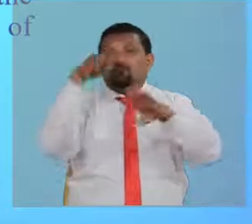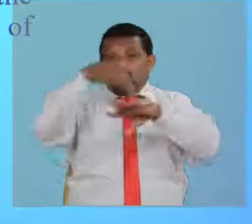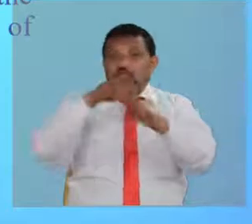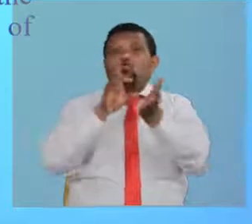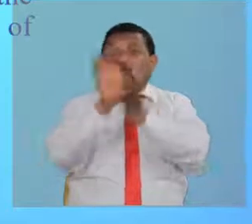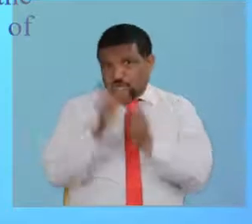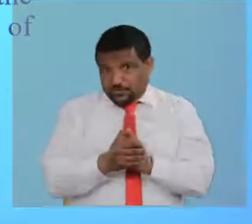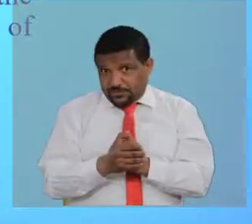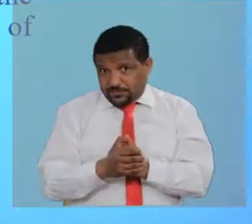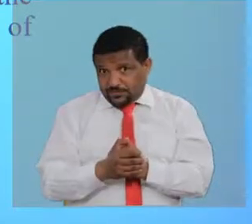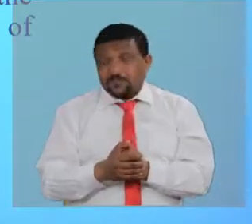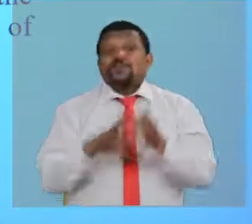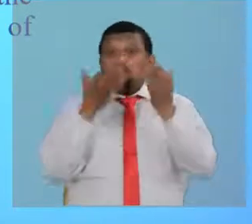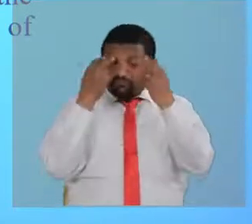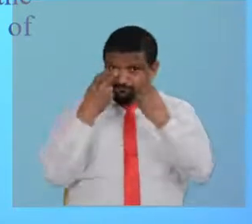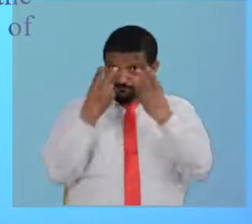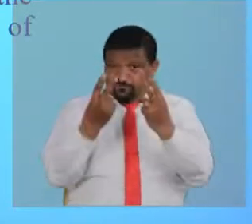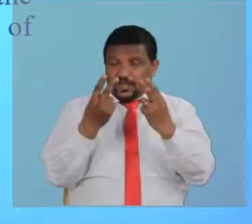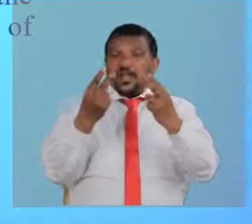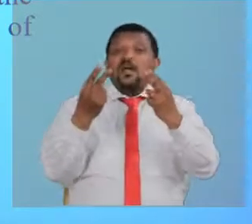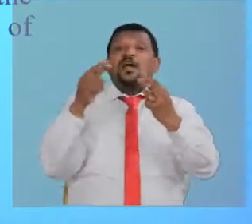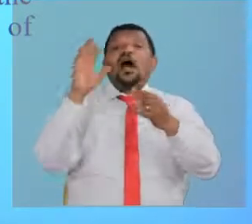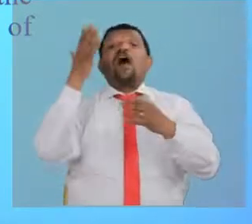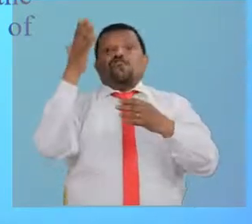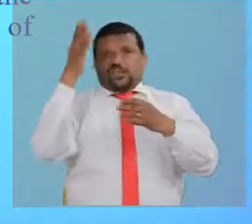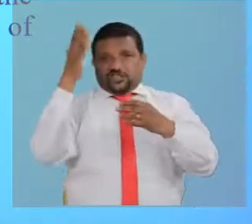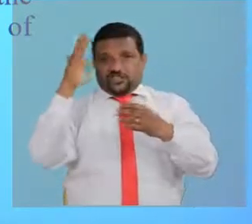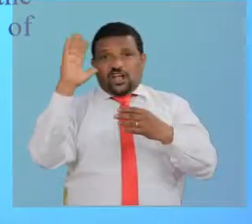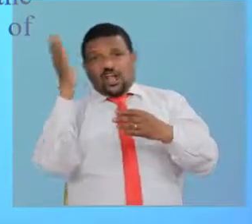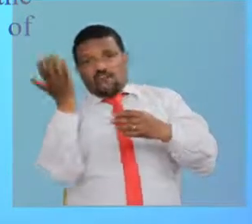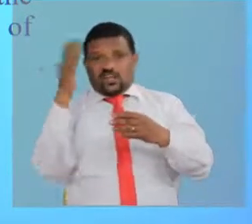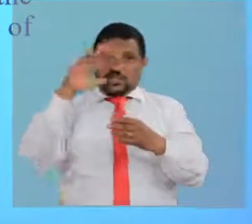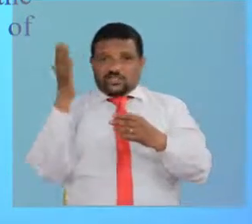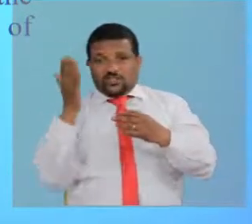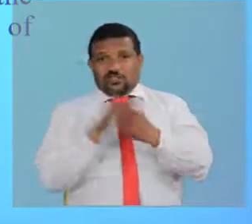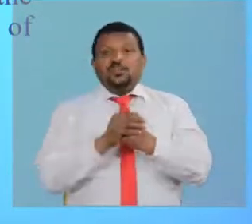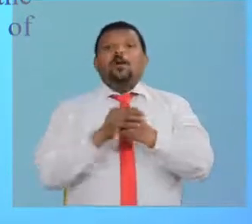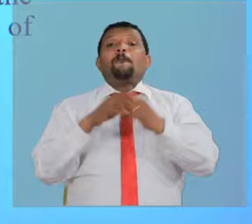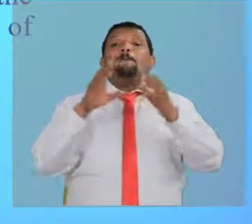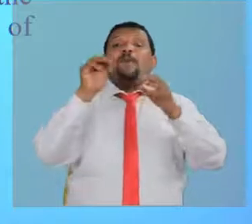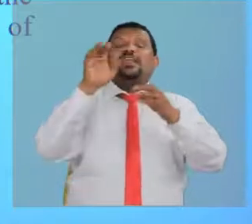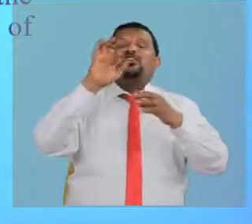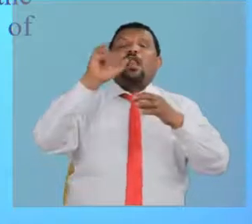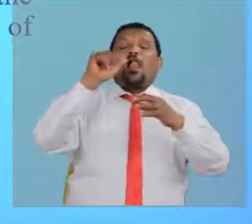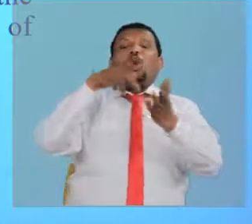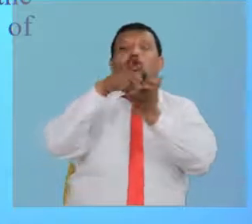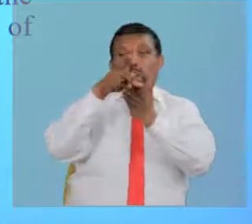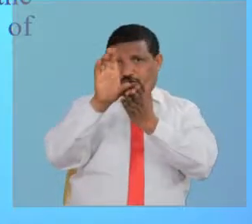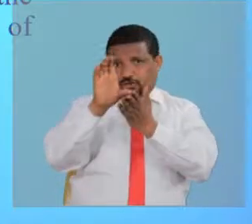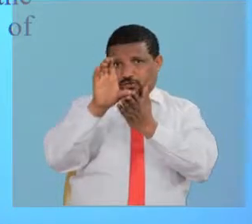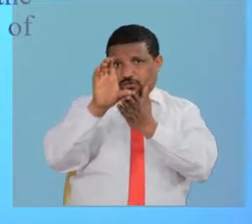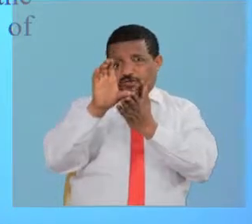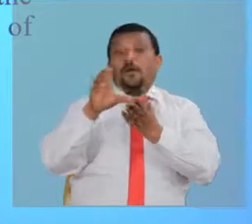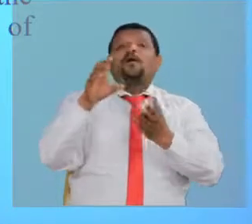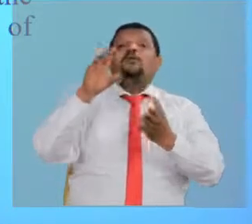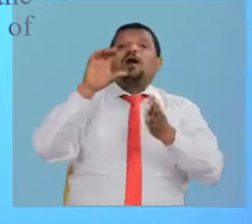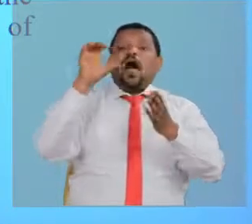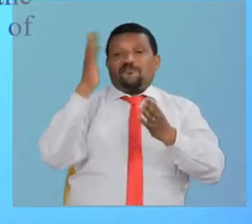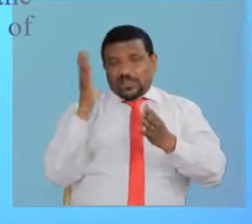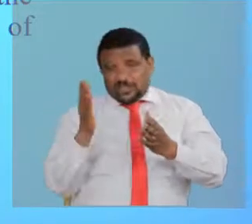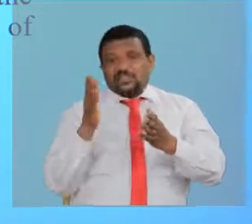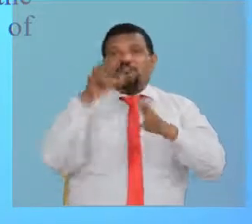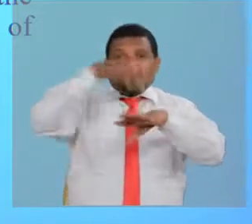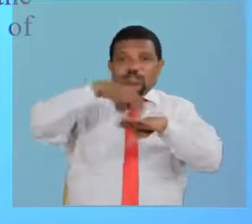Now, let's see the average costs and marginal costs in the short run. The average fixed cost